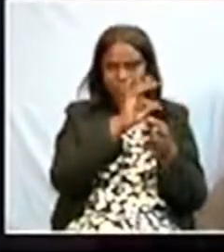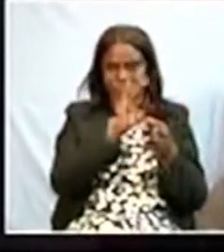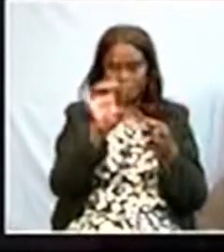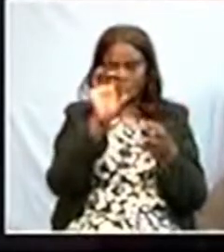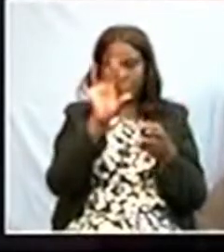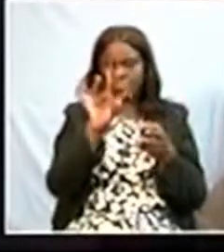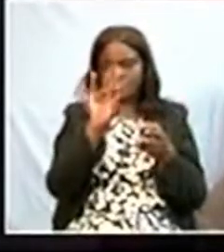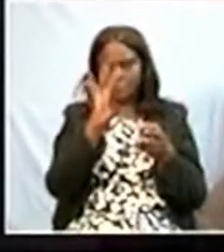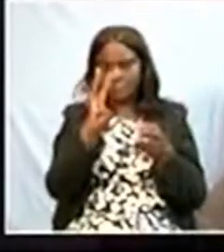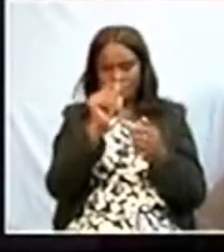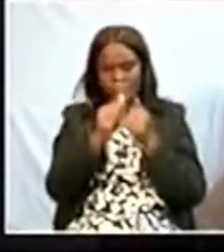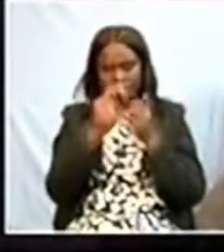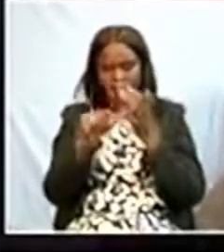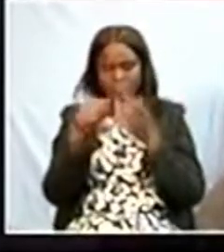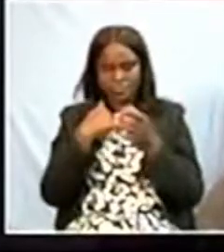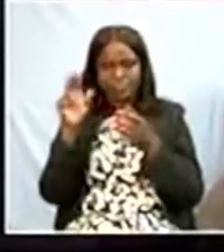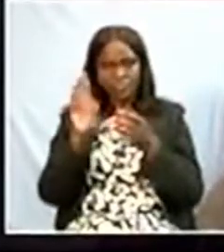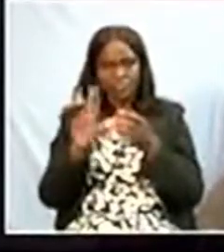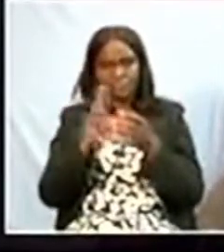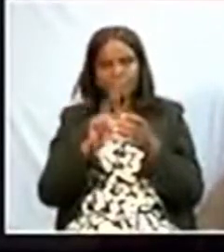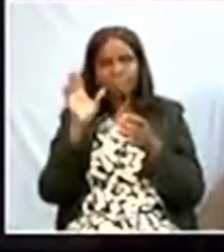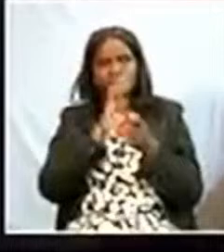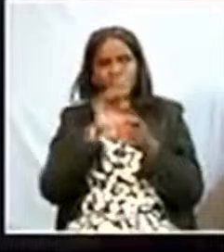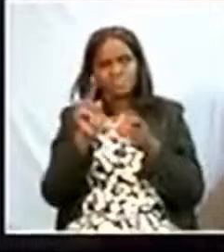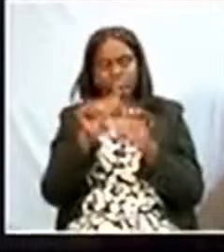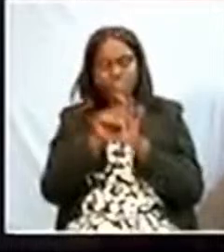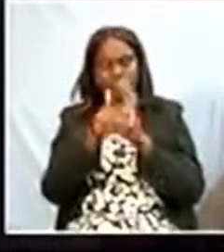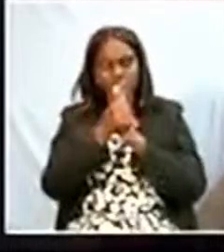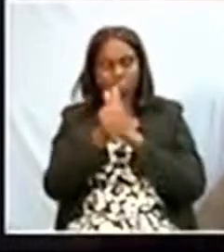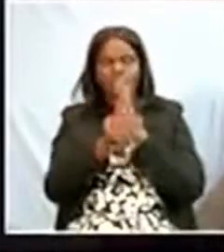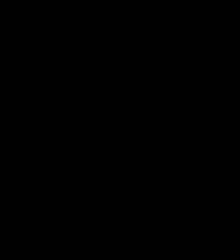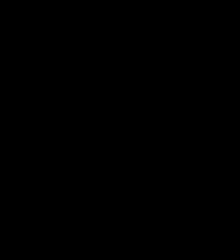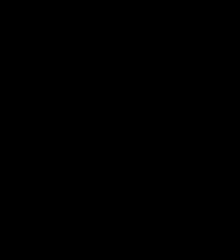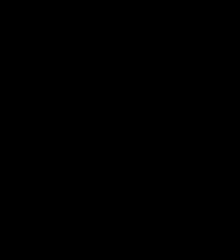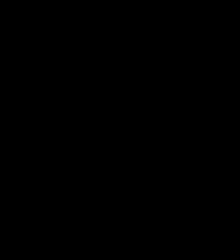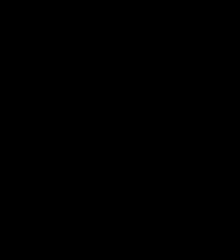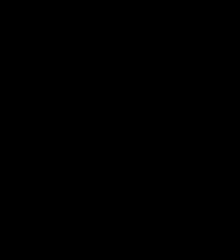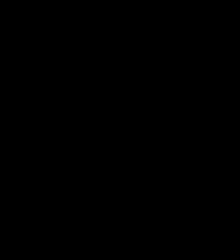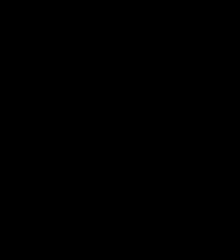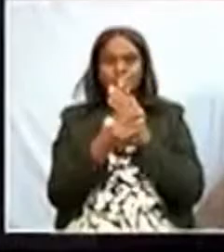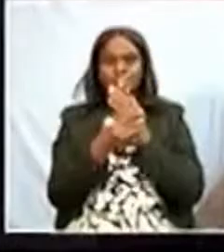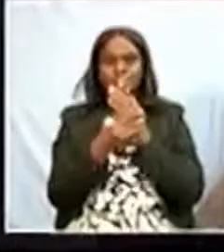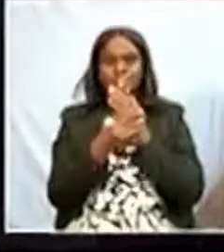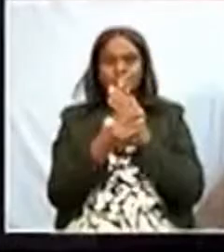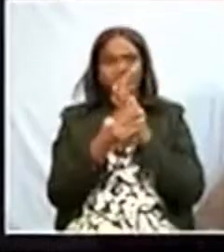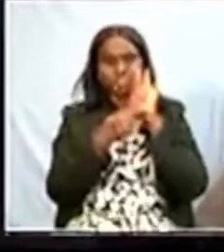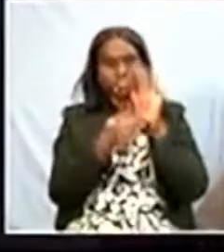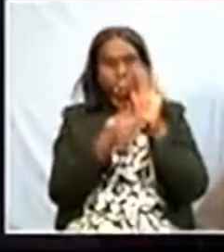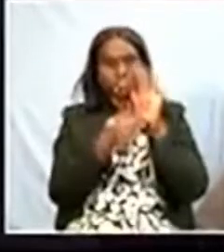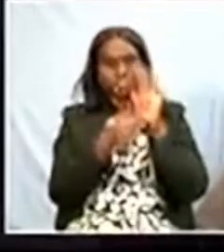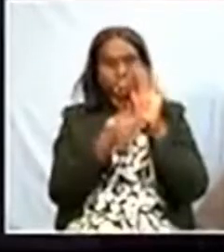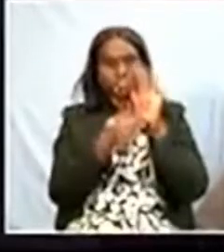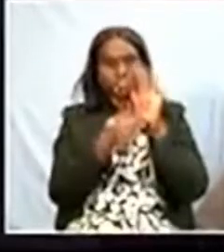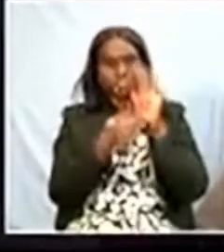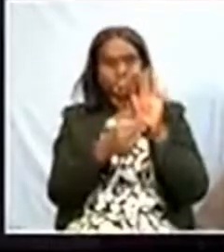29,784 that has been spent so far on skills development, where is the exhibit